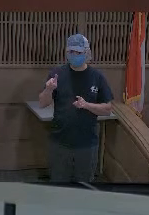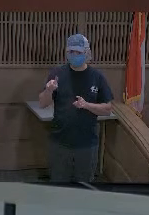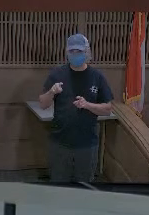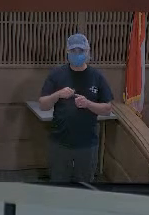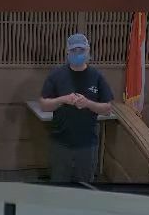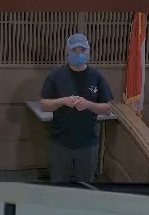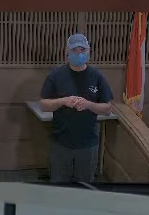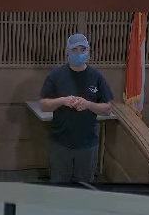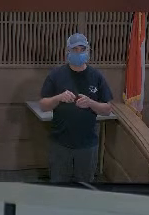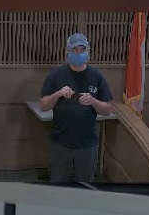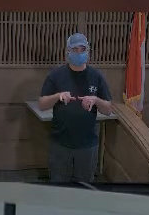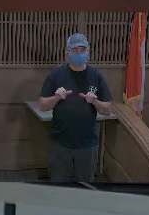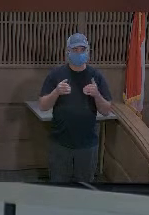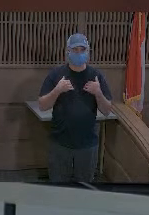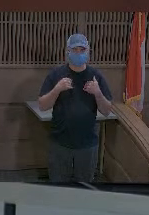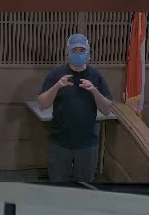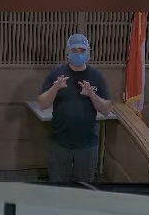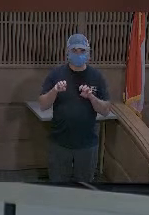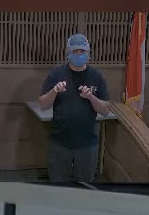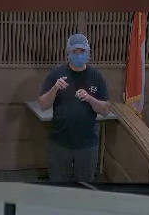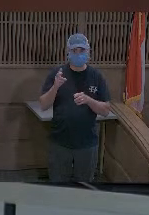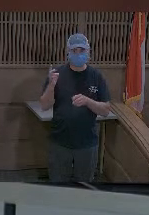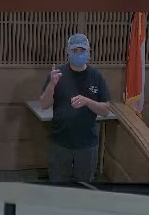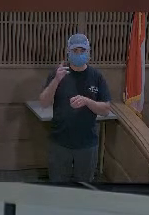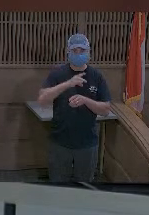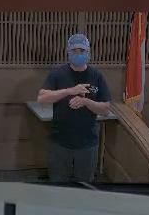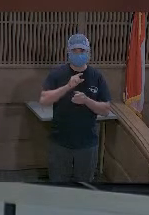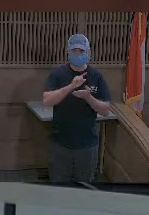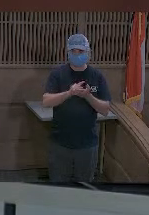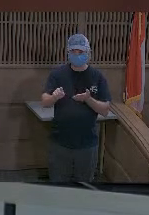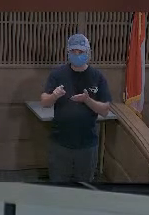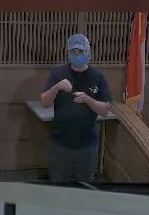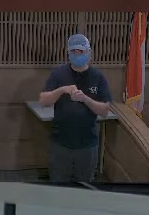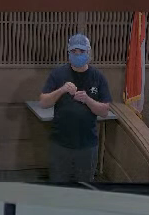7 days a week here in this community.